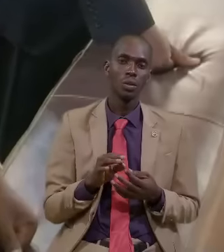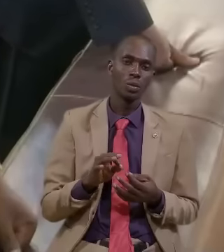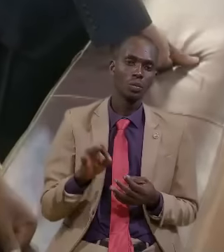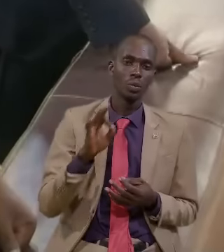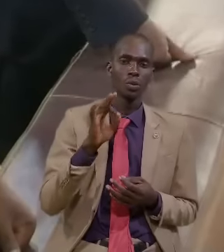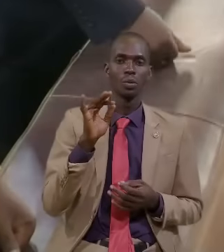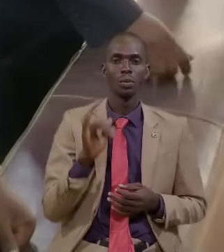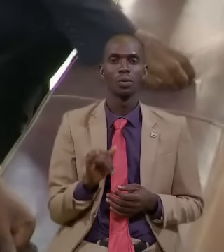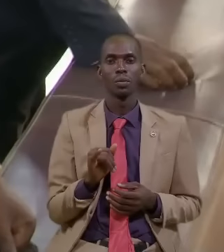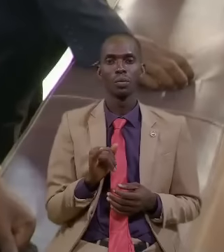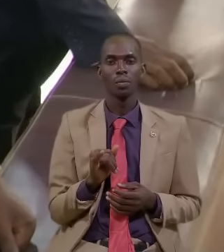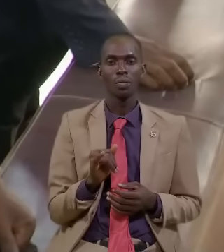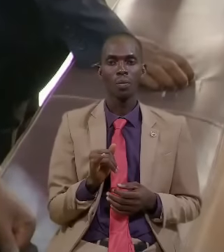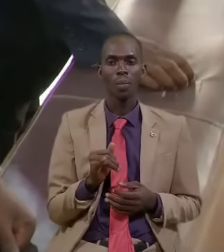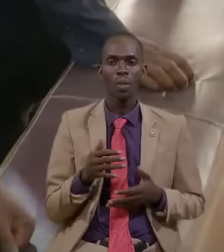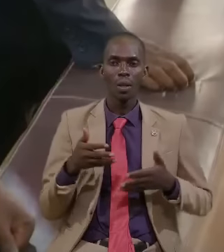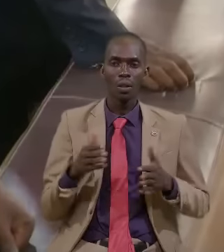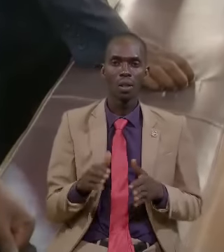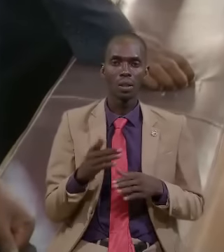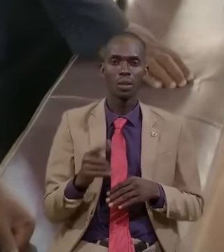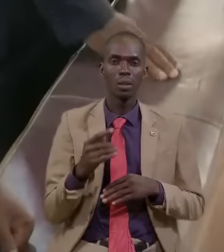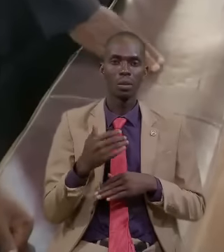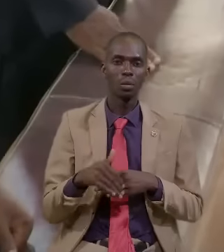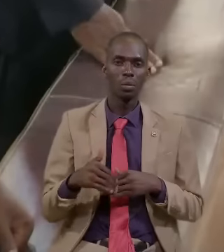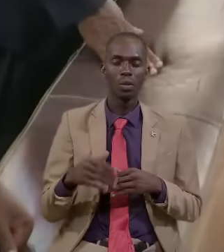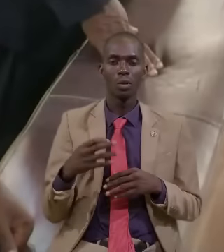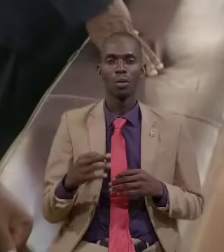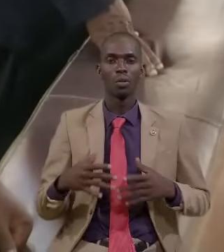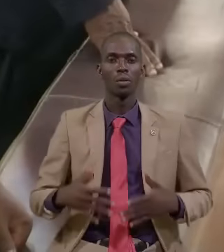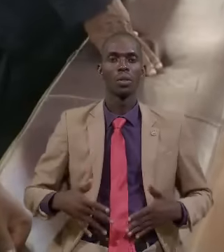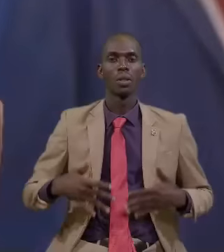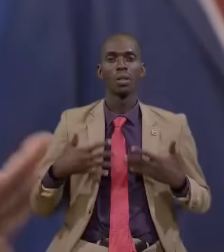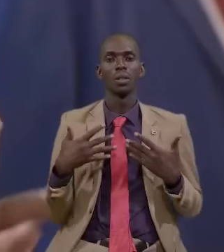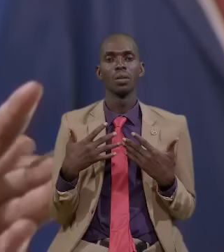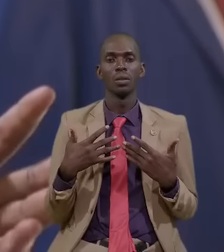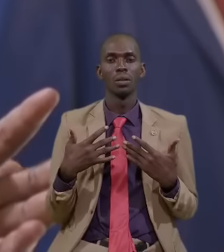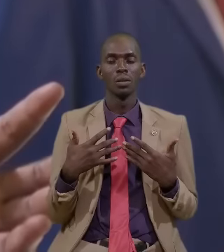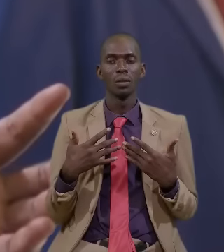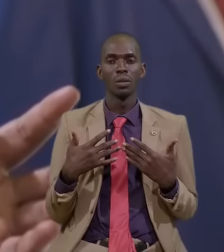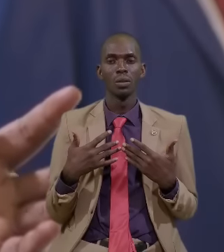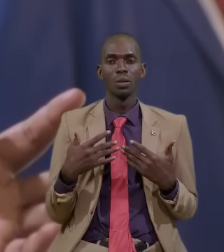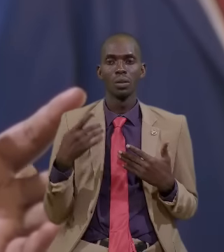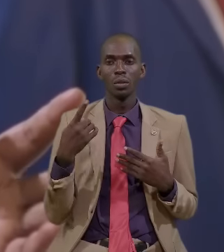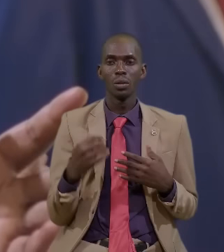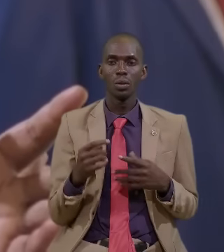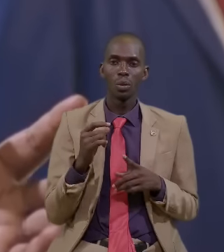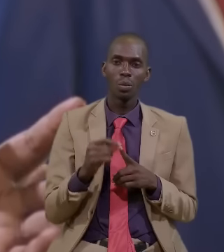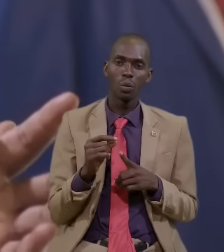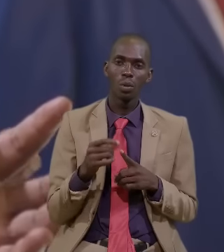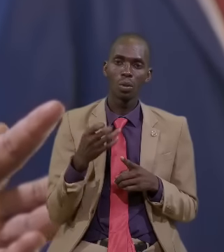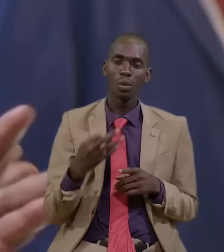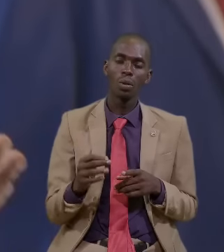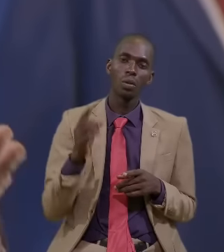let the bread of life, the word of God,